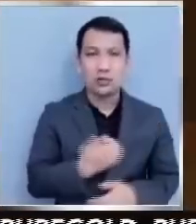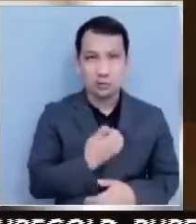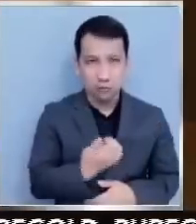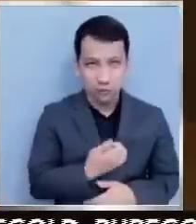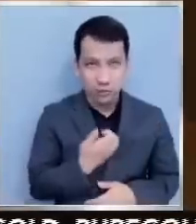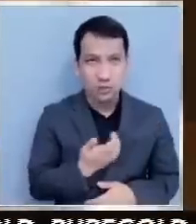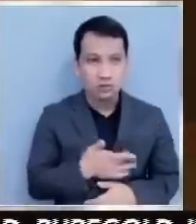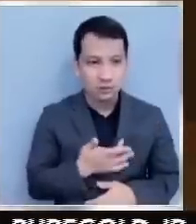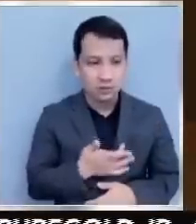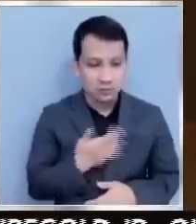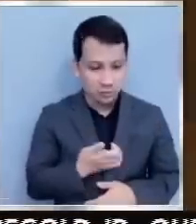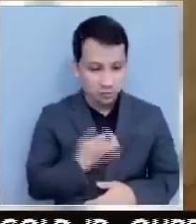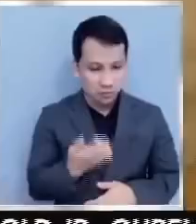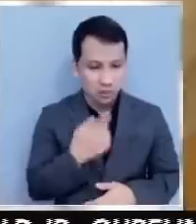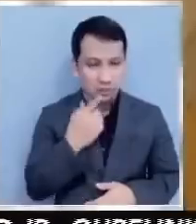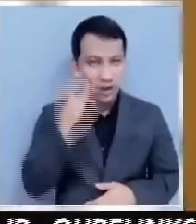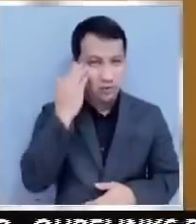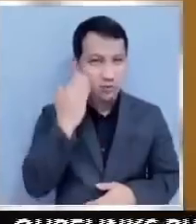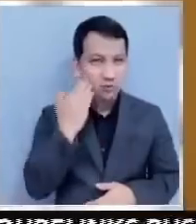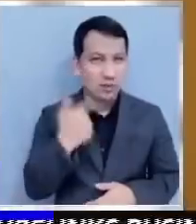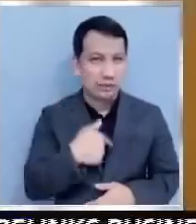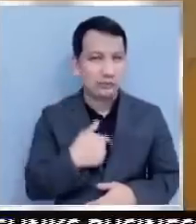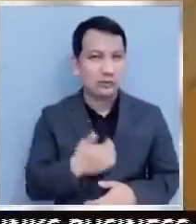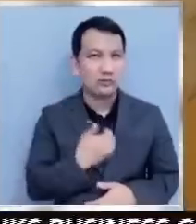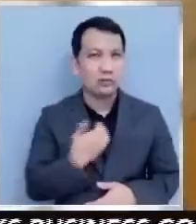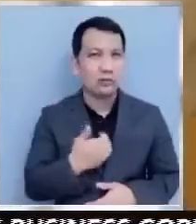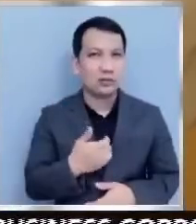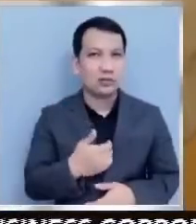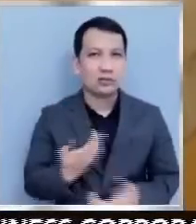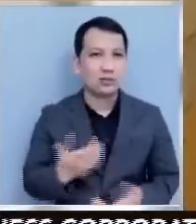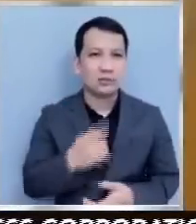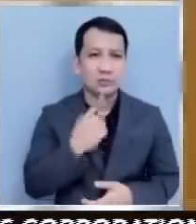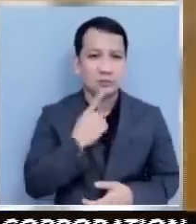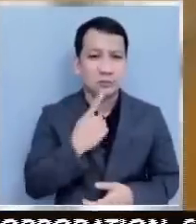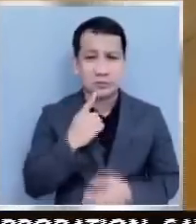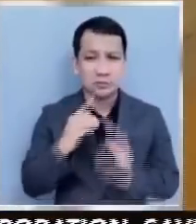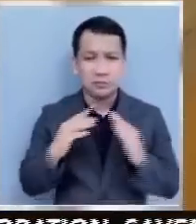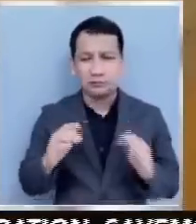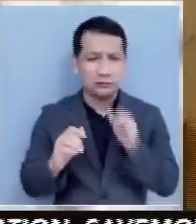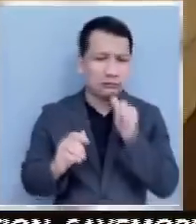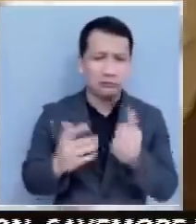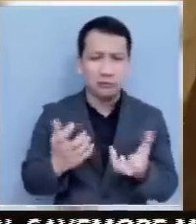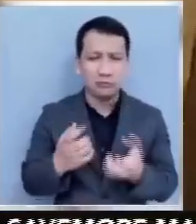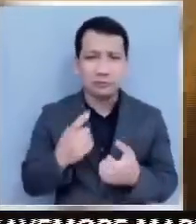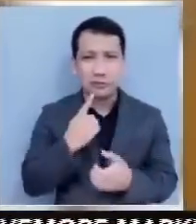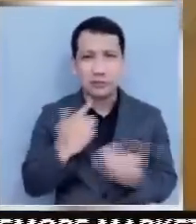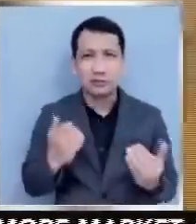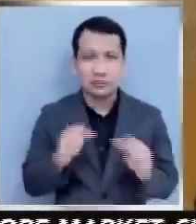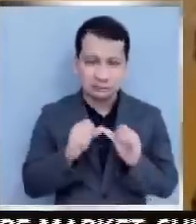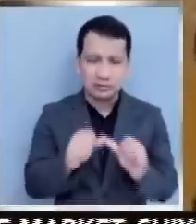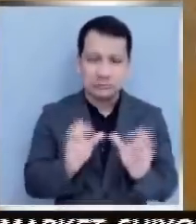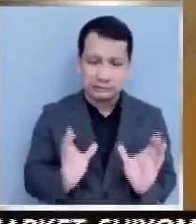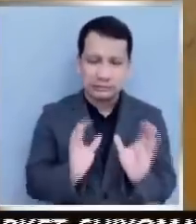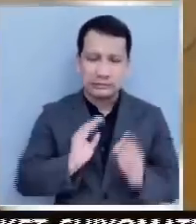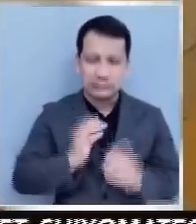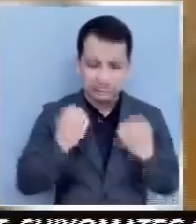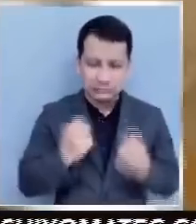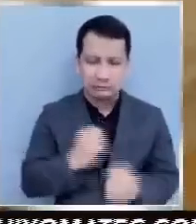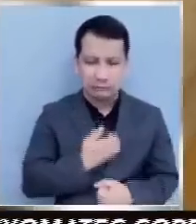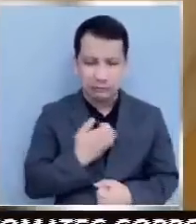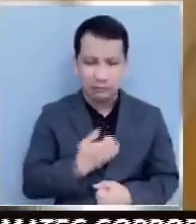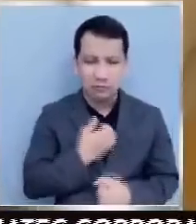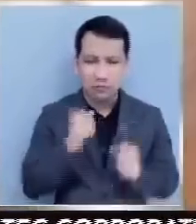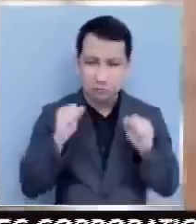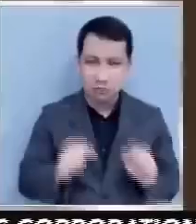where perhaps I lacked a little bit. I don't want to get homesick, so I want to be able to at least keep that in order and hopefully be able to come